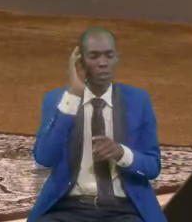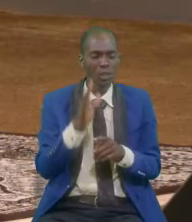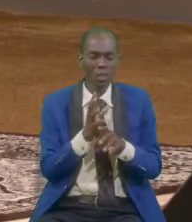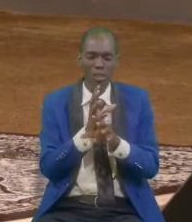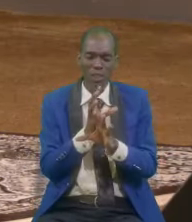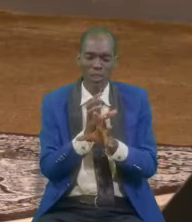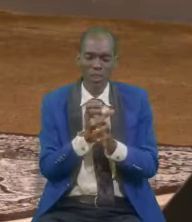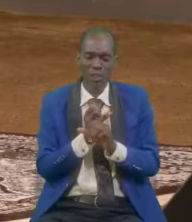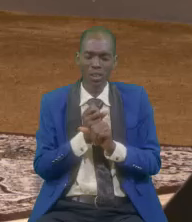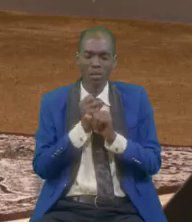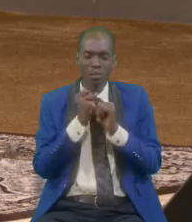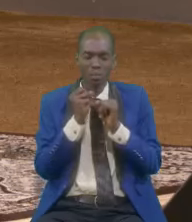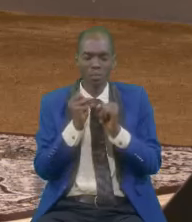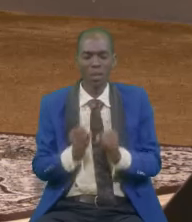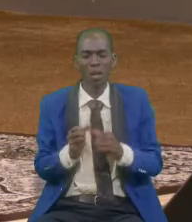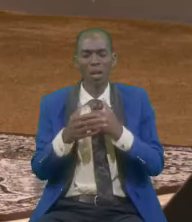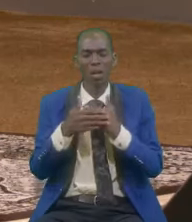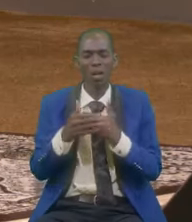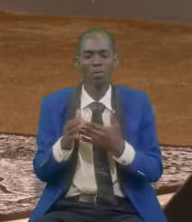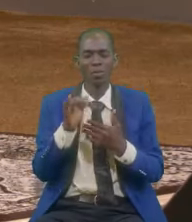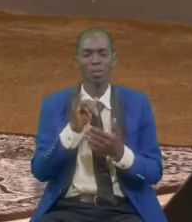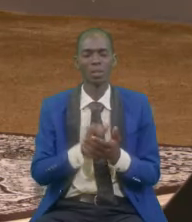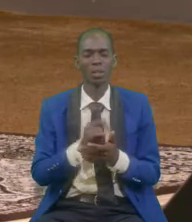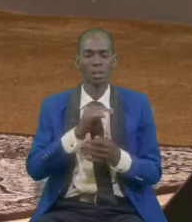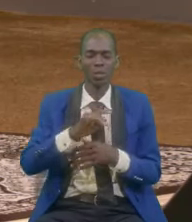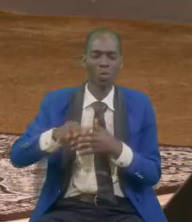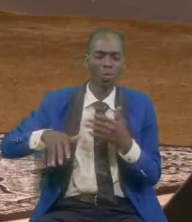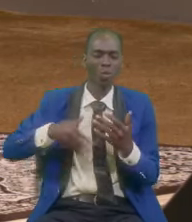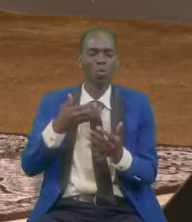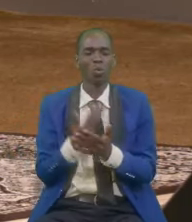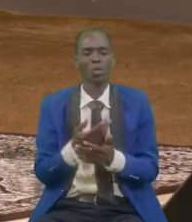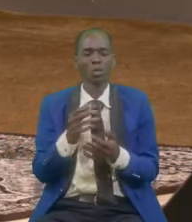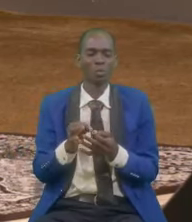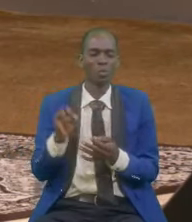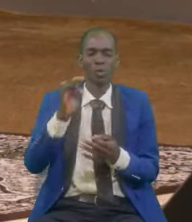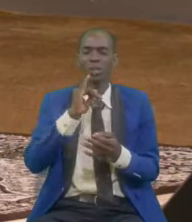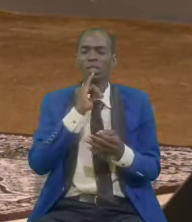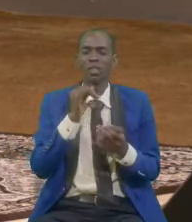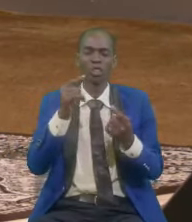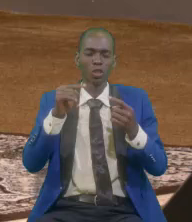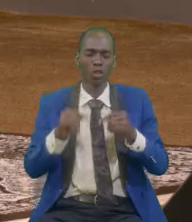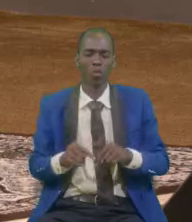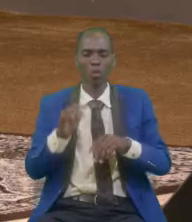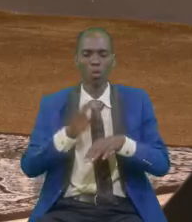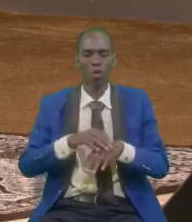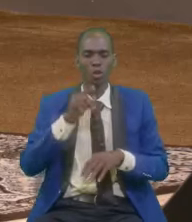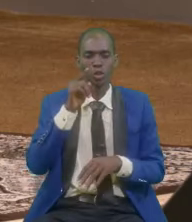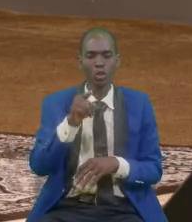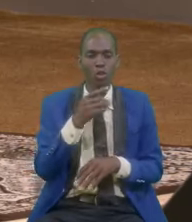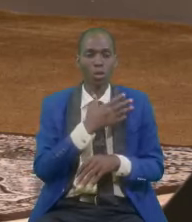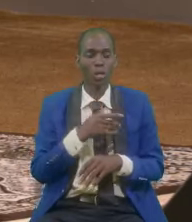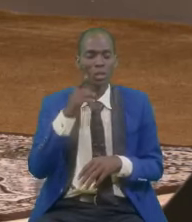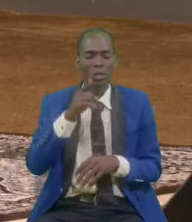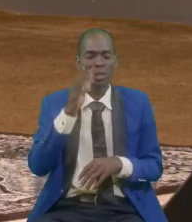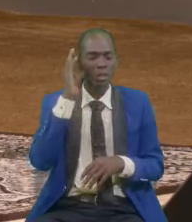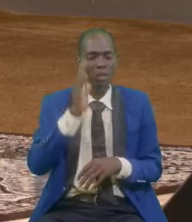shall receive power after that the Holy Ghost is come upon you. And ye shall